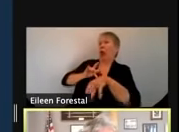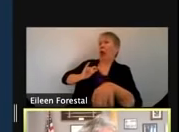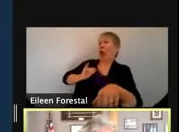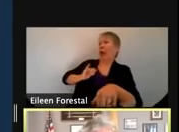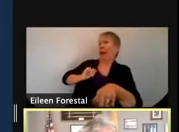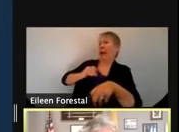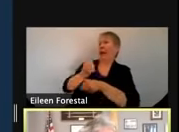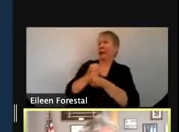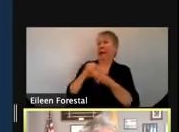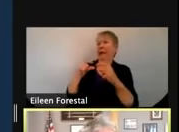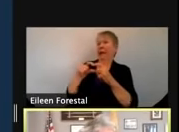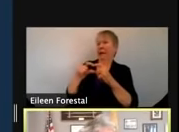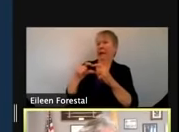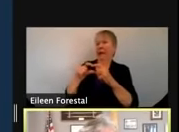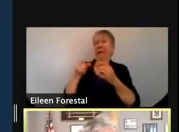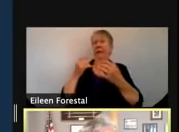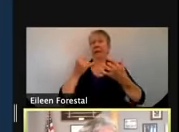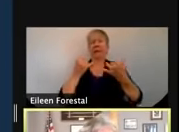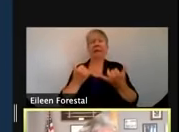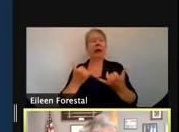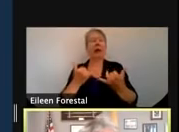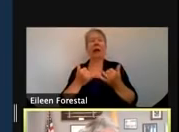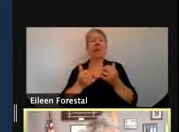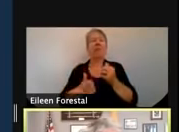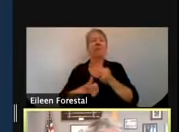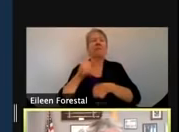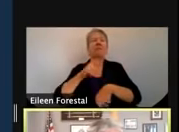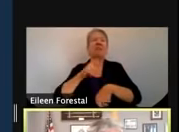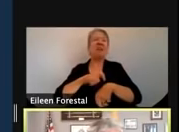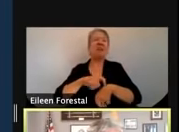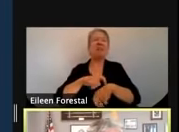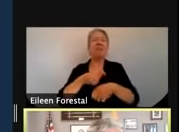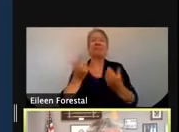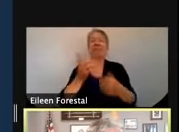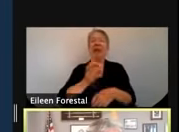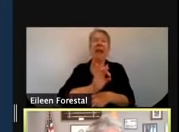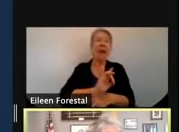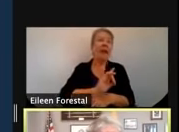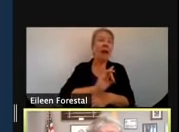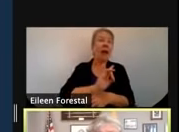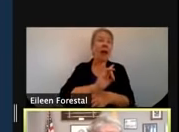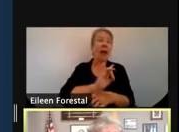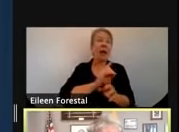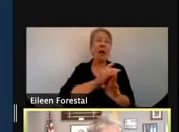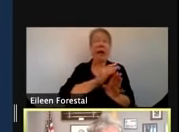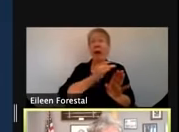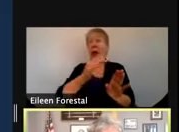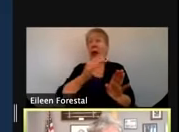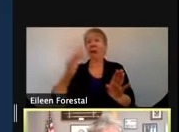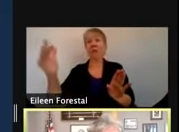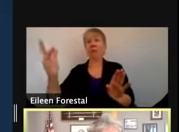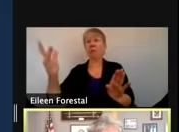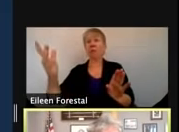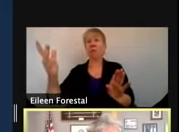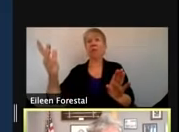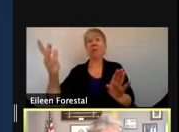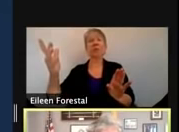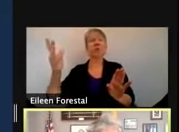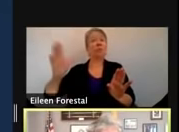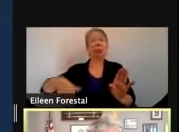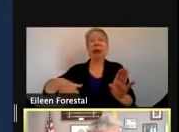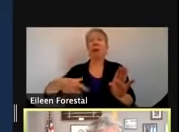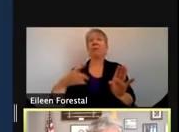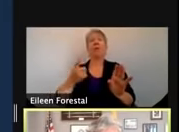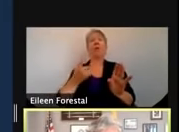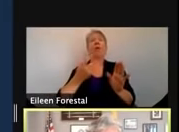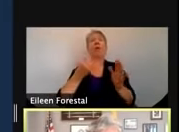times are 8 a.m. or later, some of them much later. I couldn't be prouder of the amazing volume of